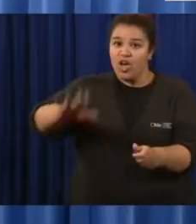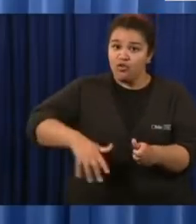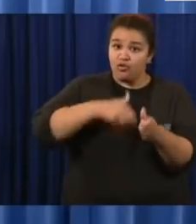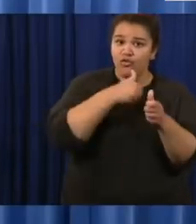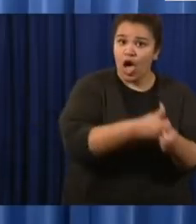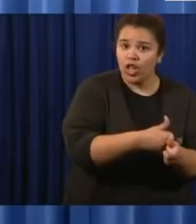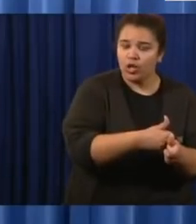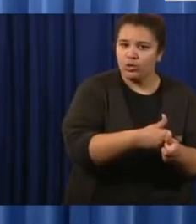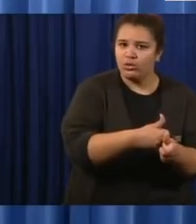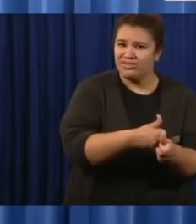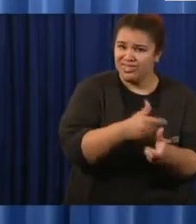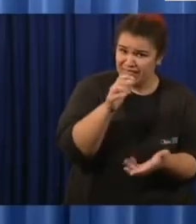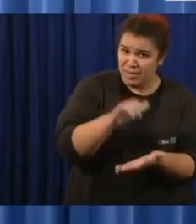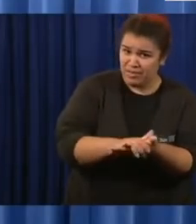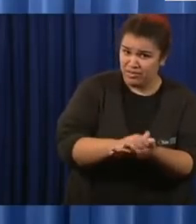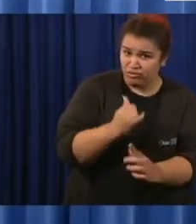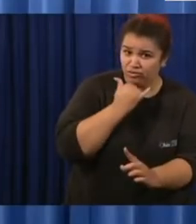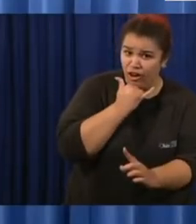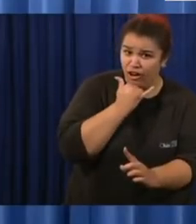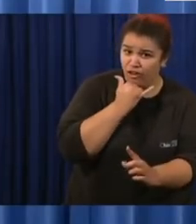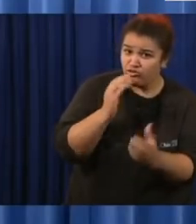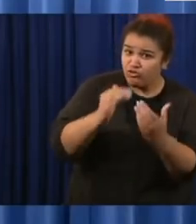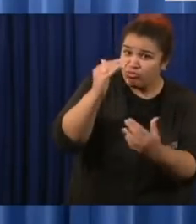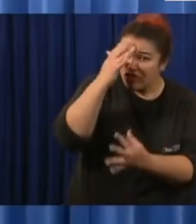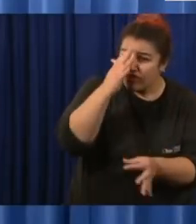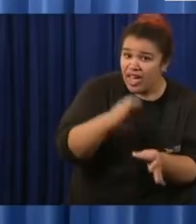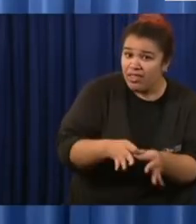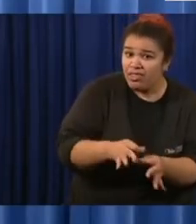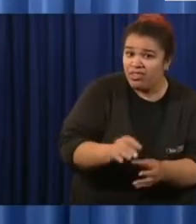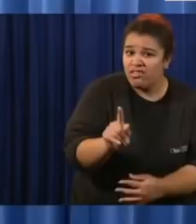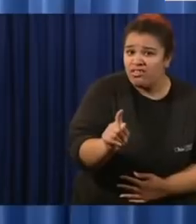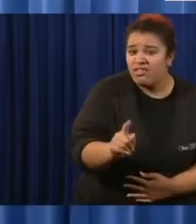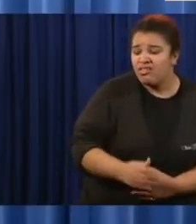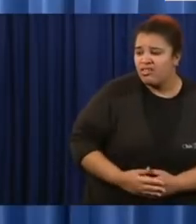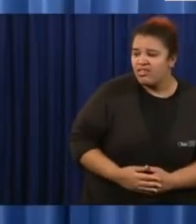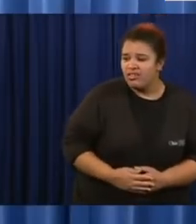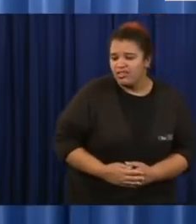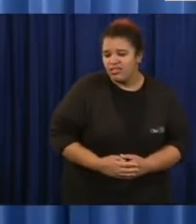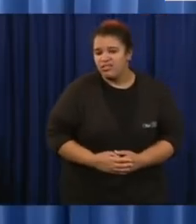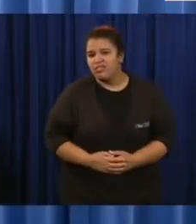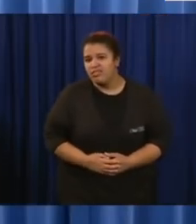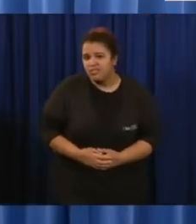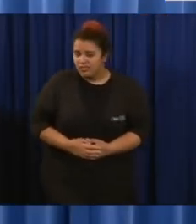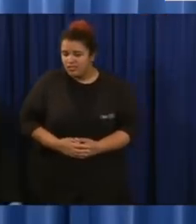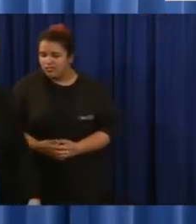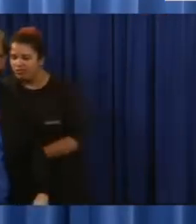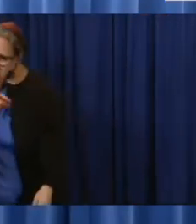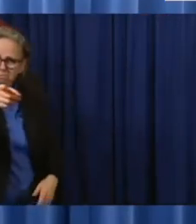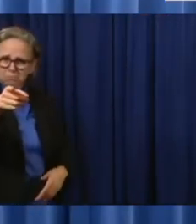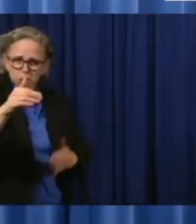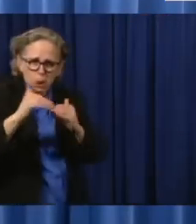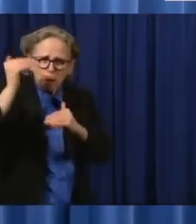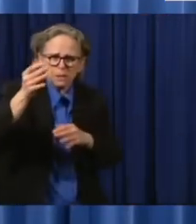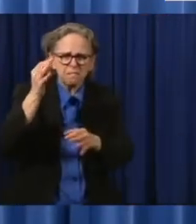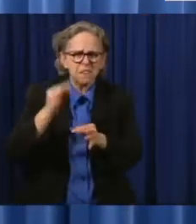No, I don't think so. I mean, Ohioans have demonstrated in the last 2 months that they